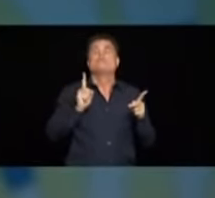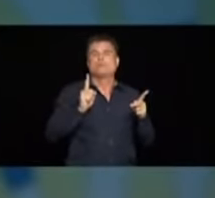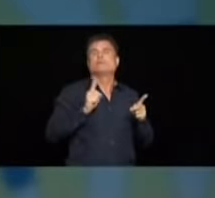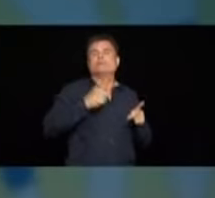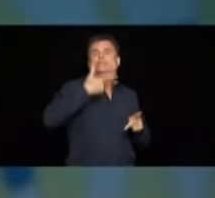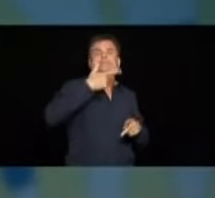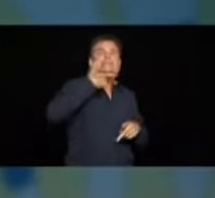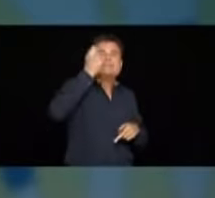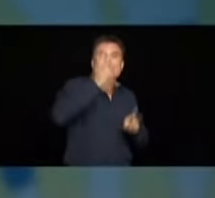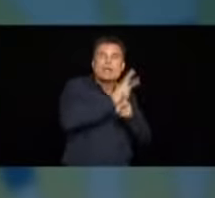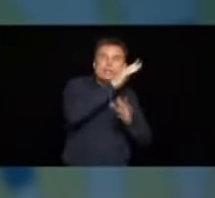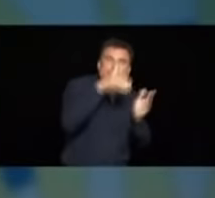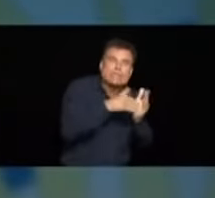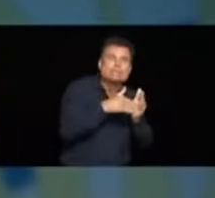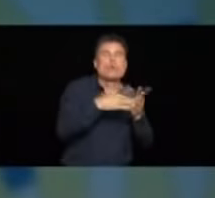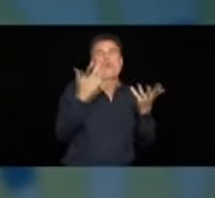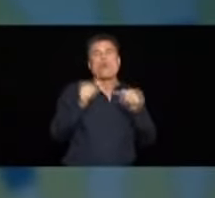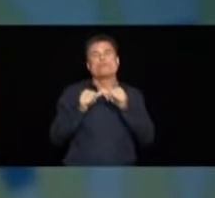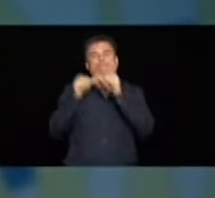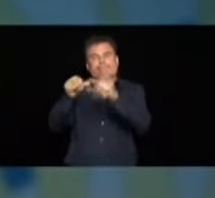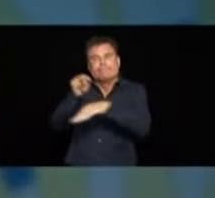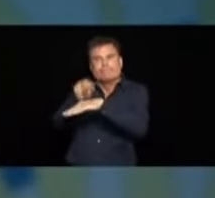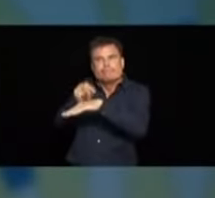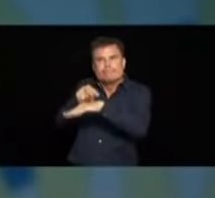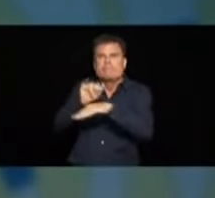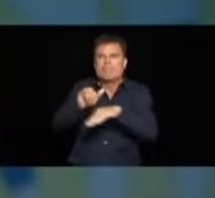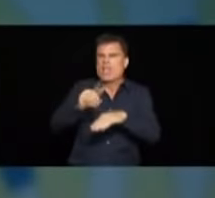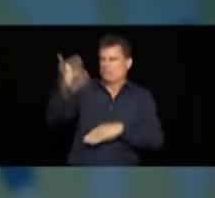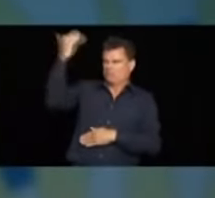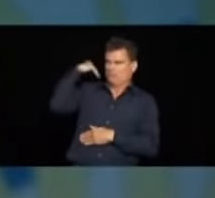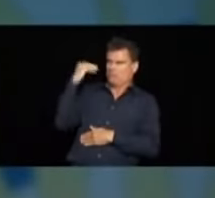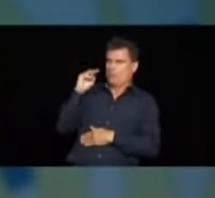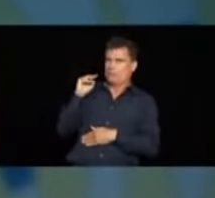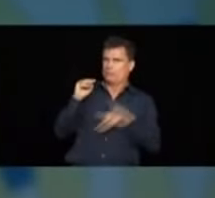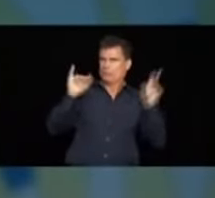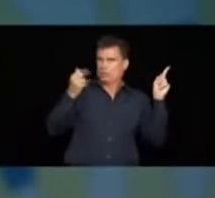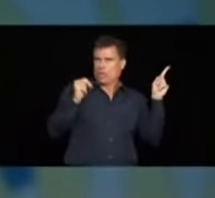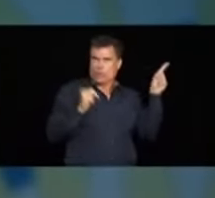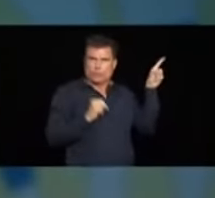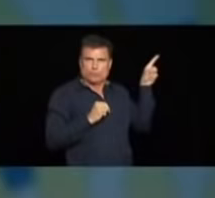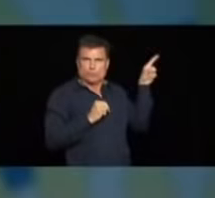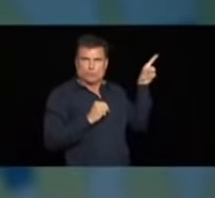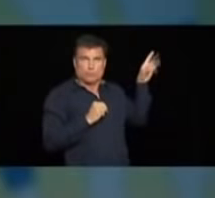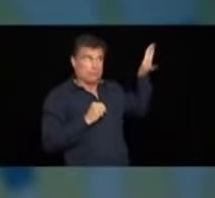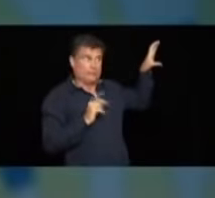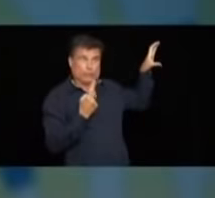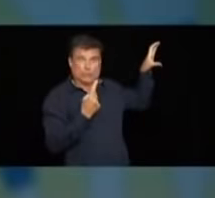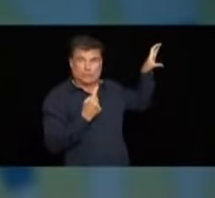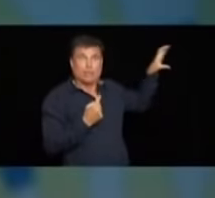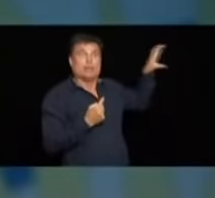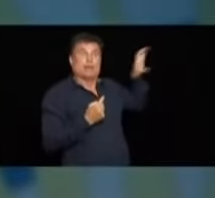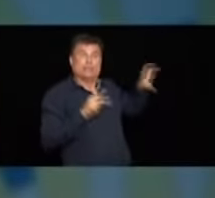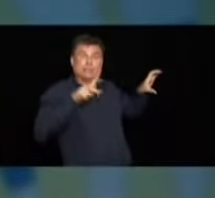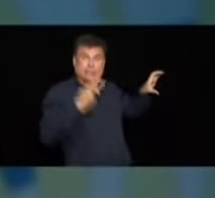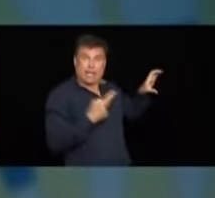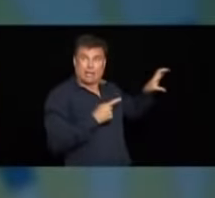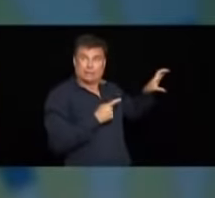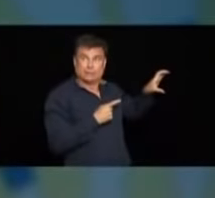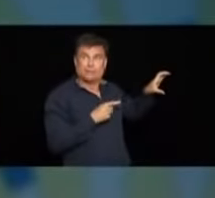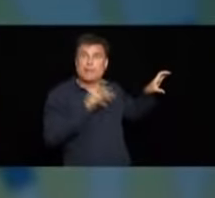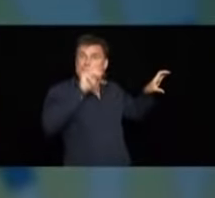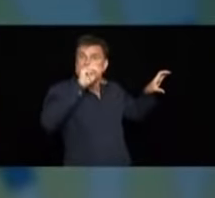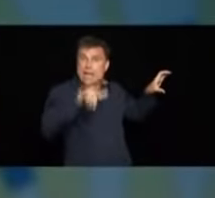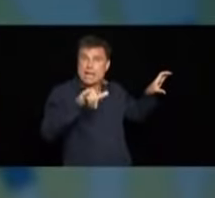had a lot of exposures in our long-term care homes early on. The second middle figure is